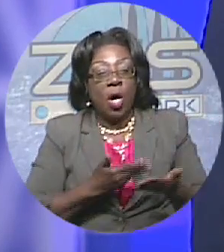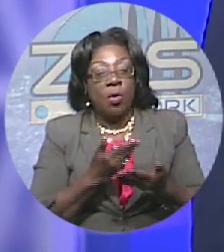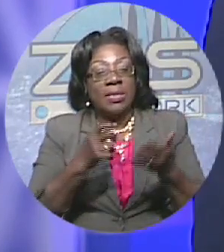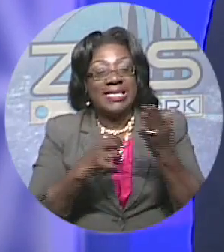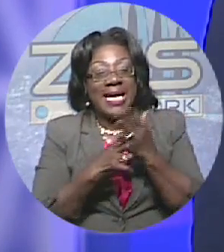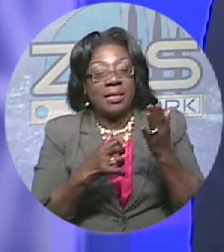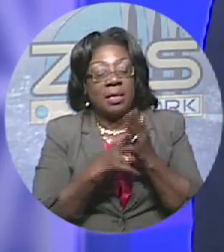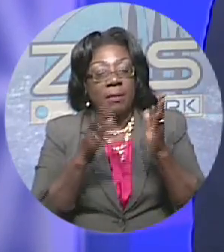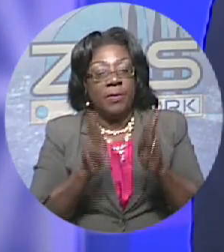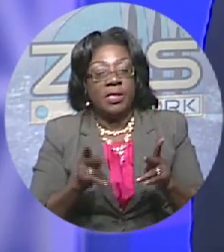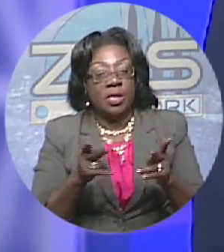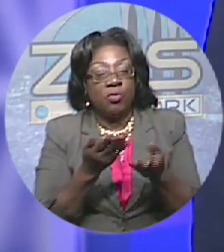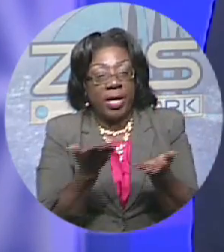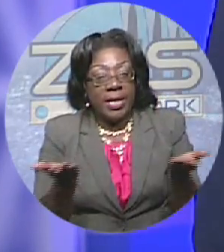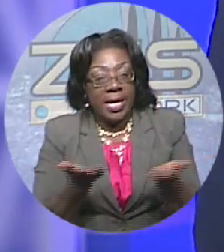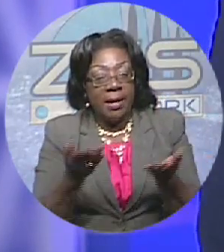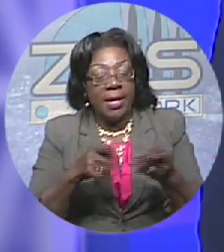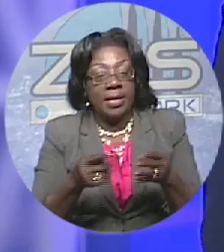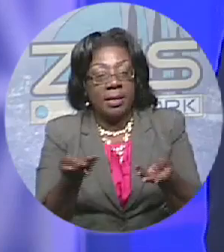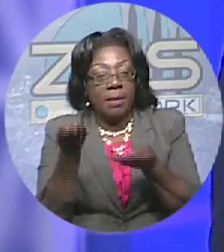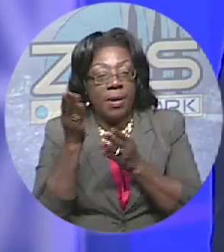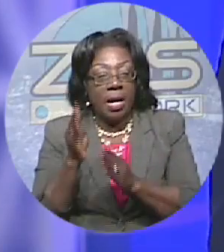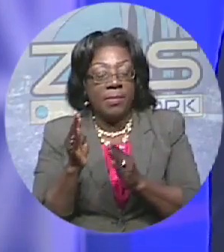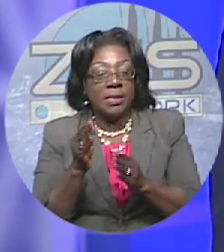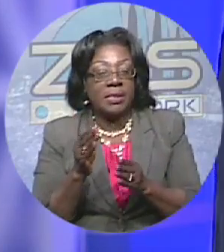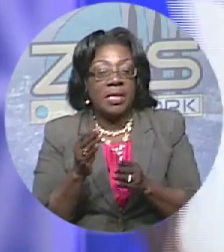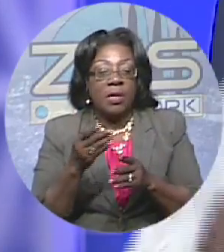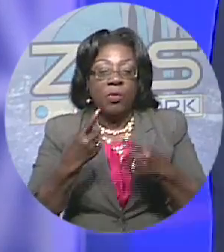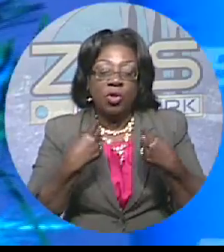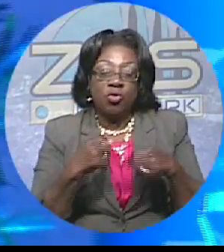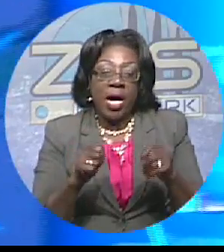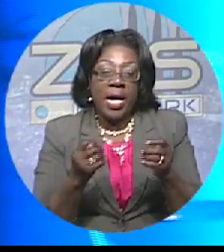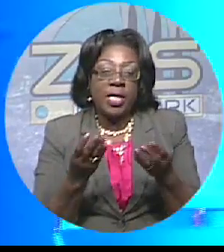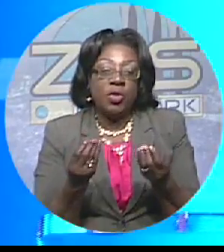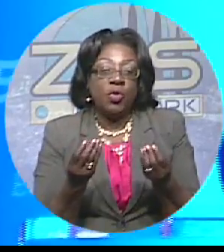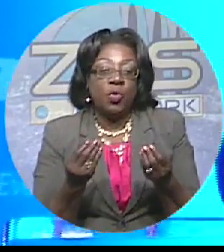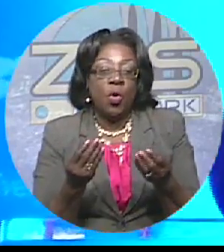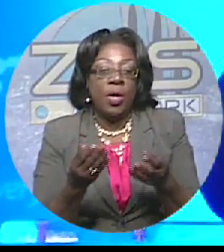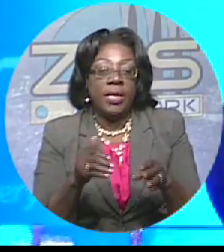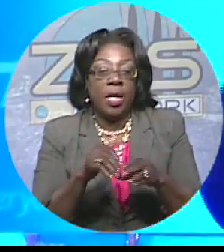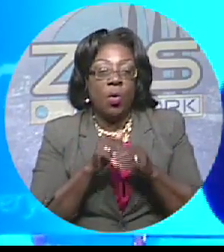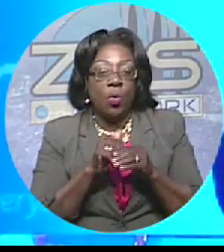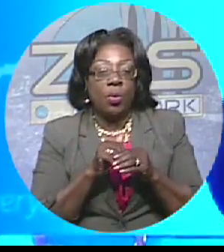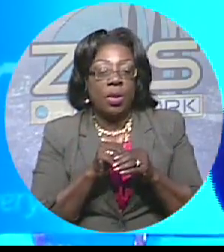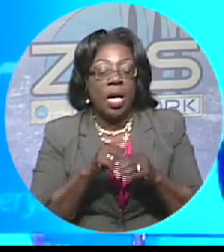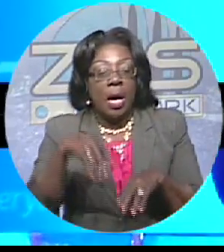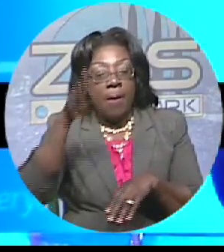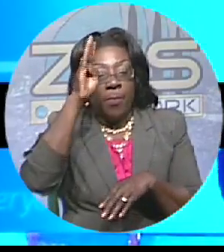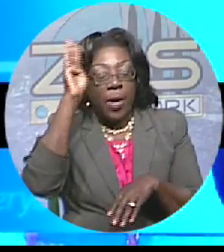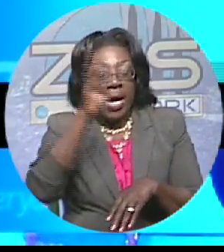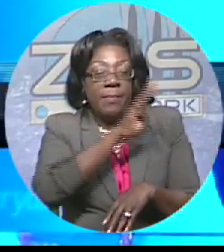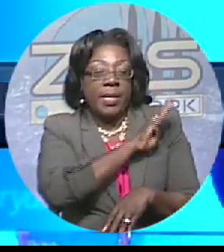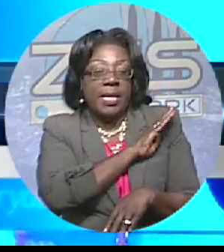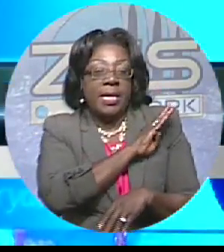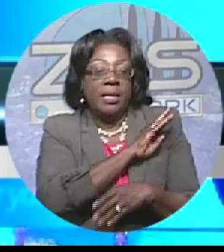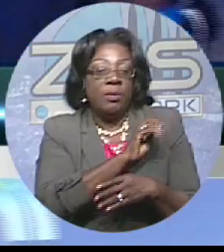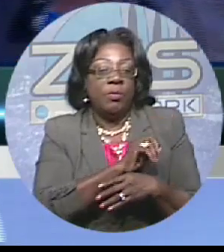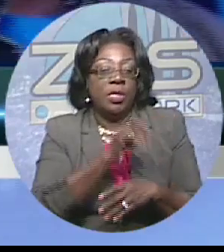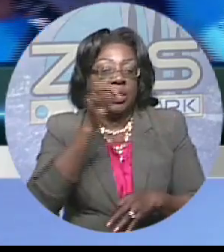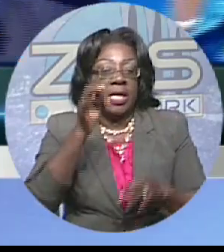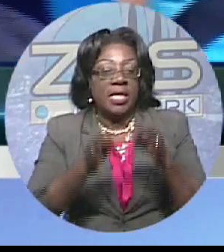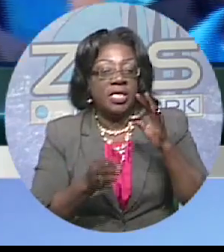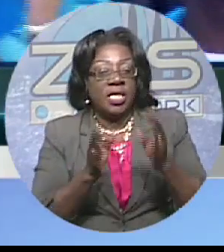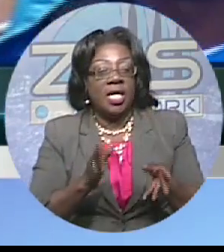Bahamas have the courage to do on their own. Cairo's CEO and founder Brian Brackeen was a judge during the